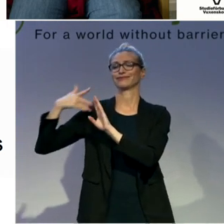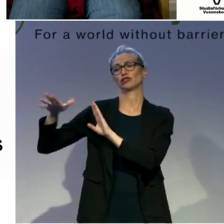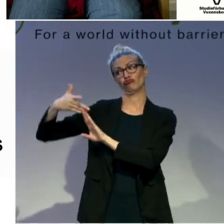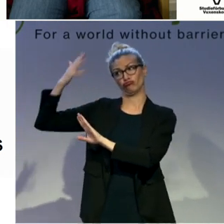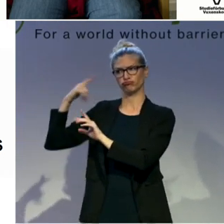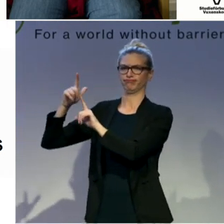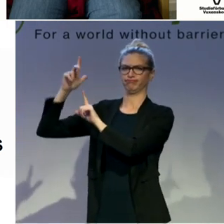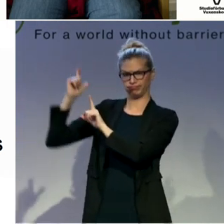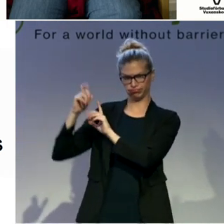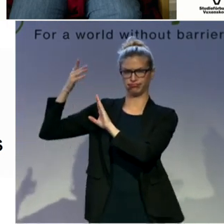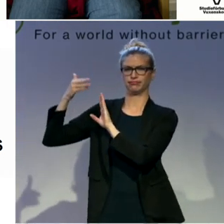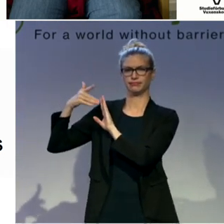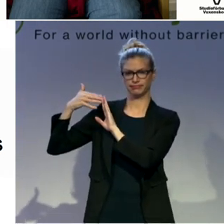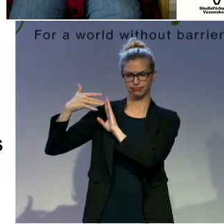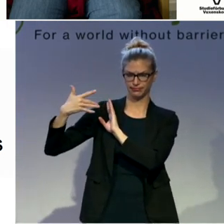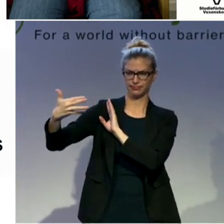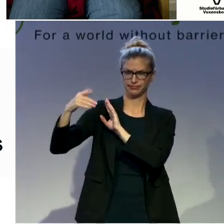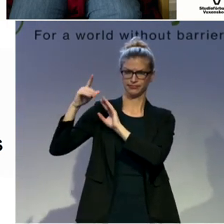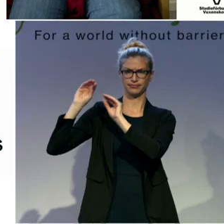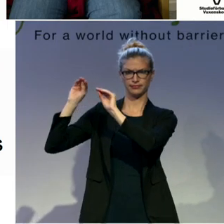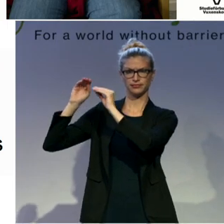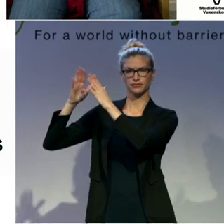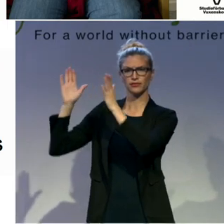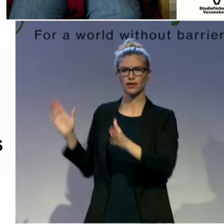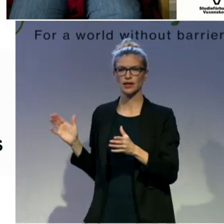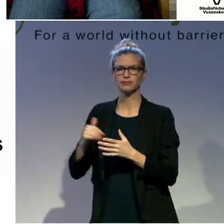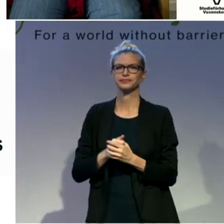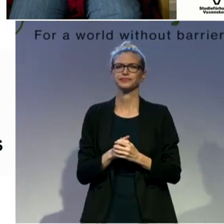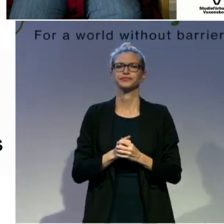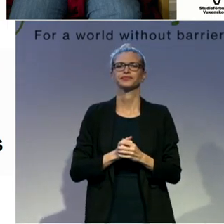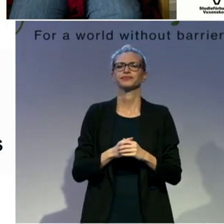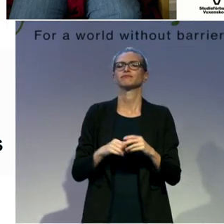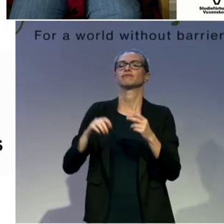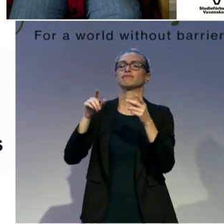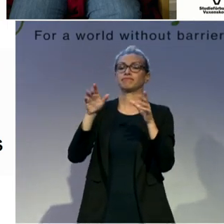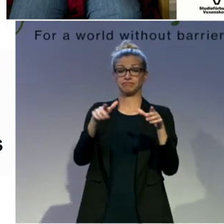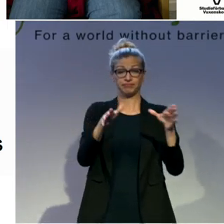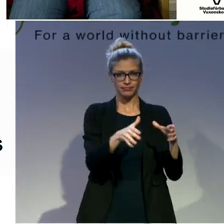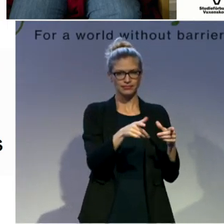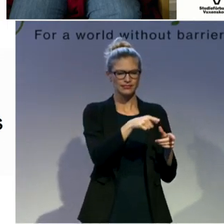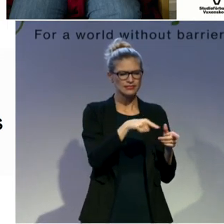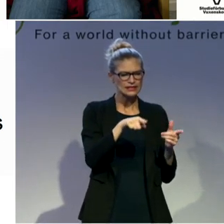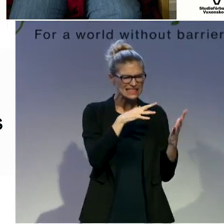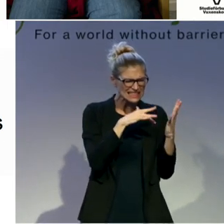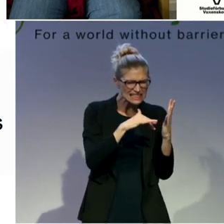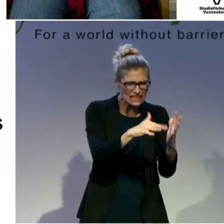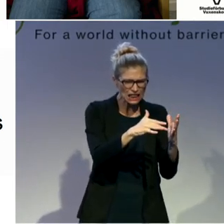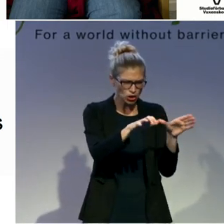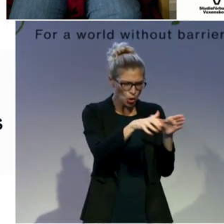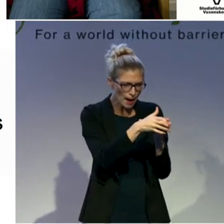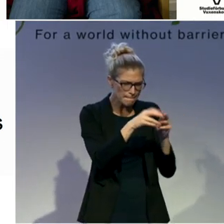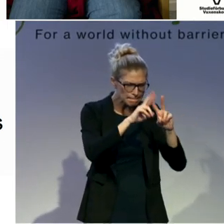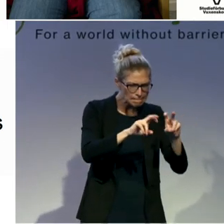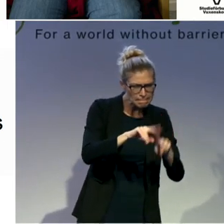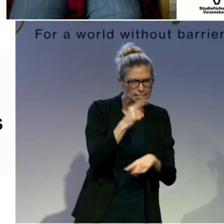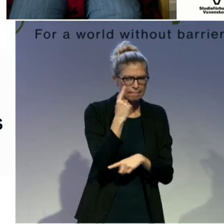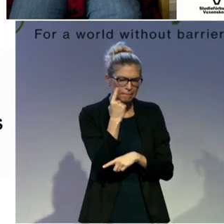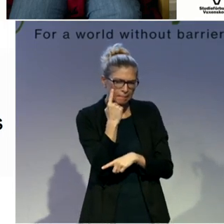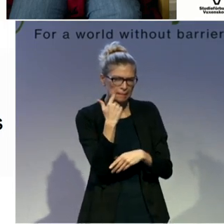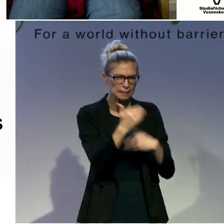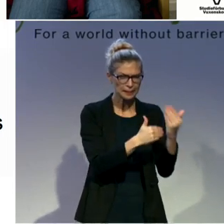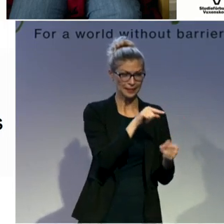Now, the study circle is a bottom-up structure where the participant is in charge. So they are in